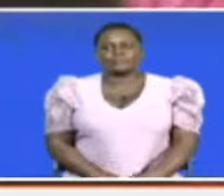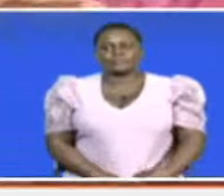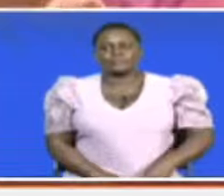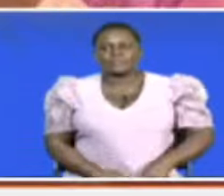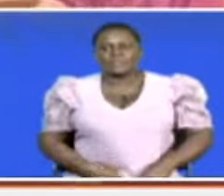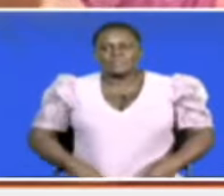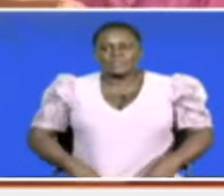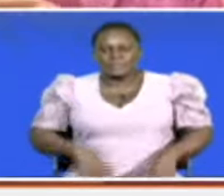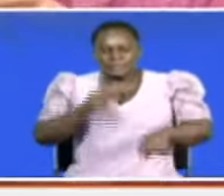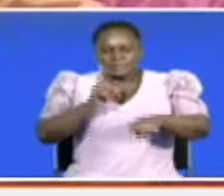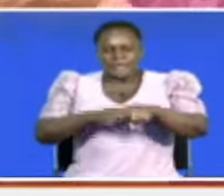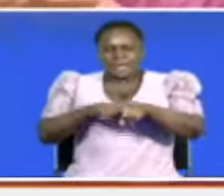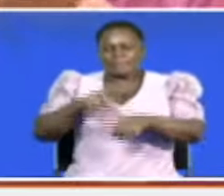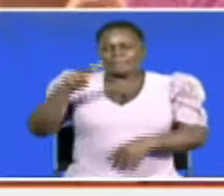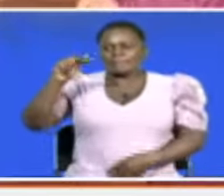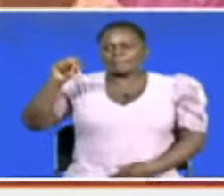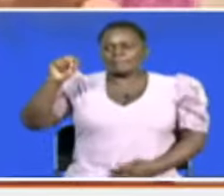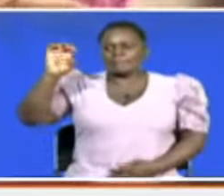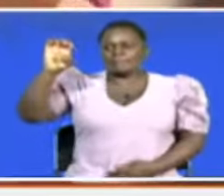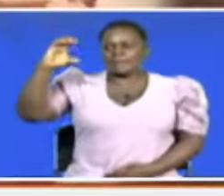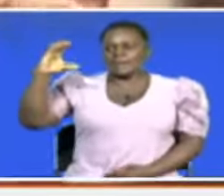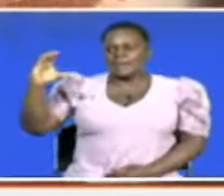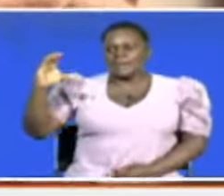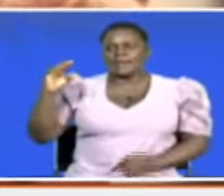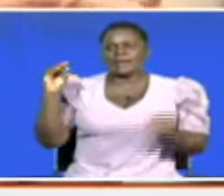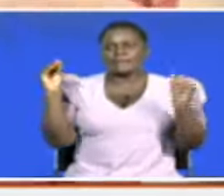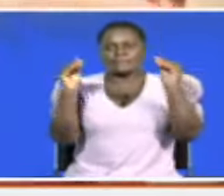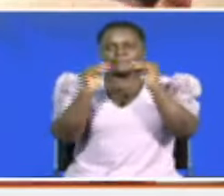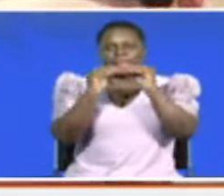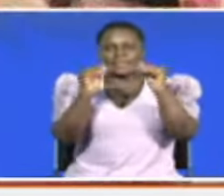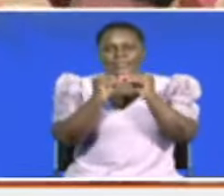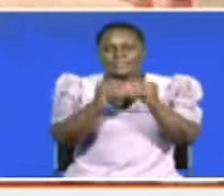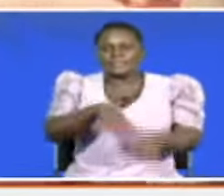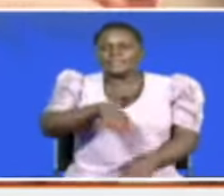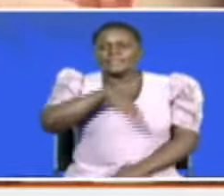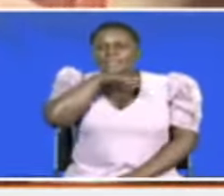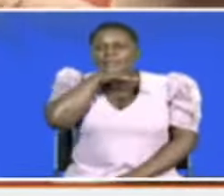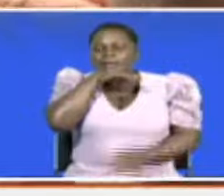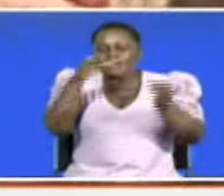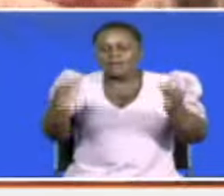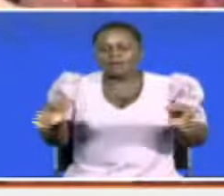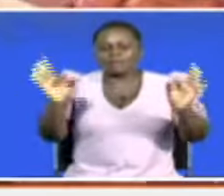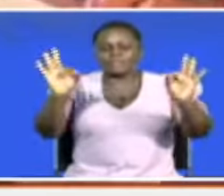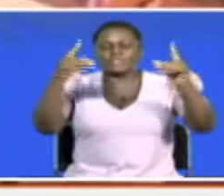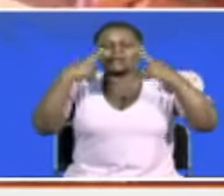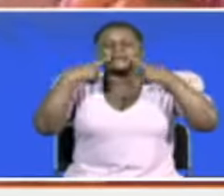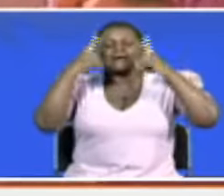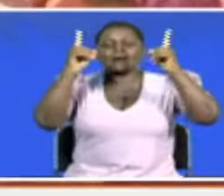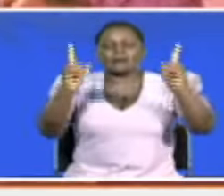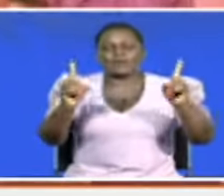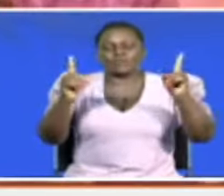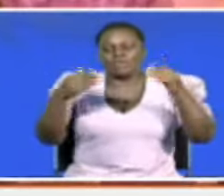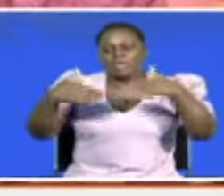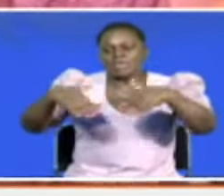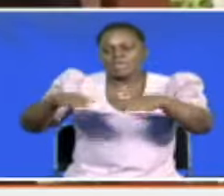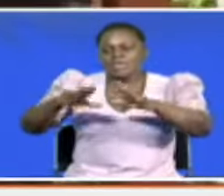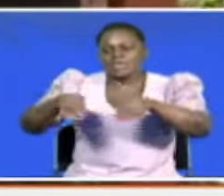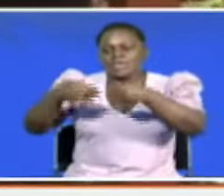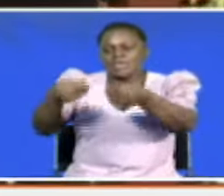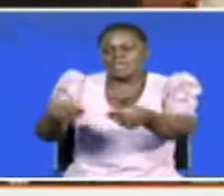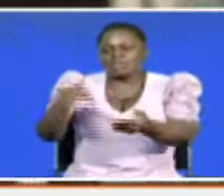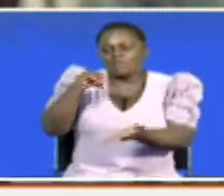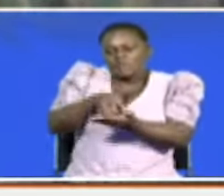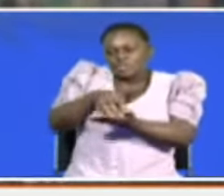It was during the ODM National Executive Council meeting that Raila Odinga officially announced relinquishing his position to